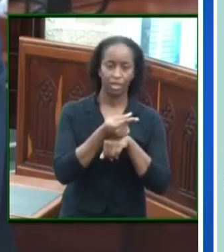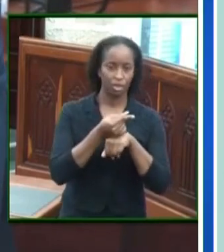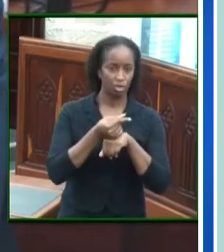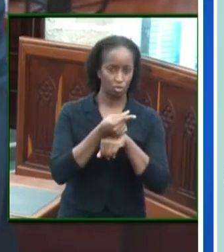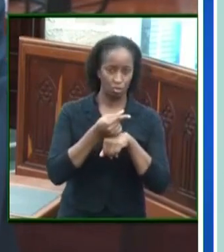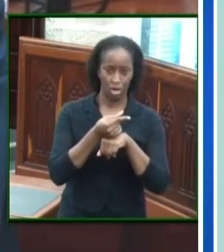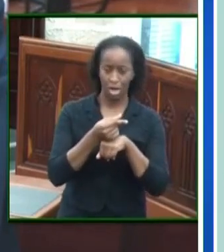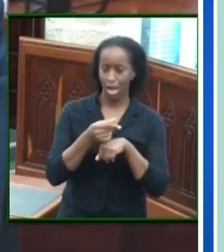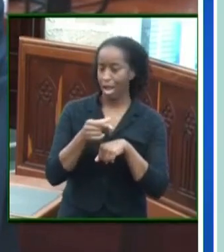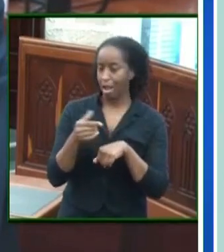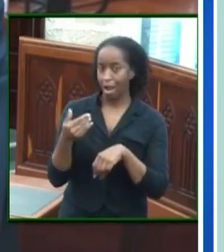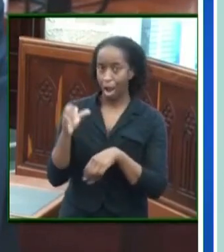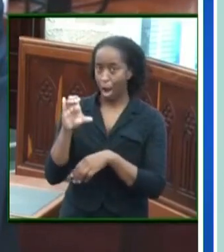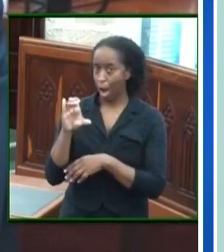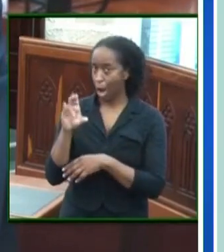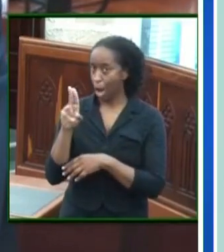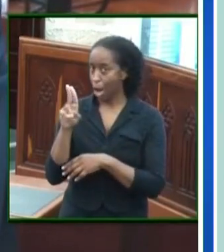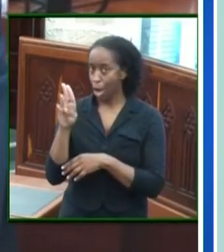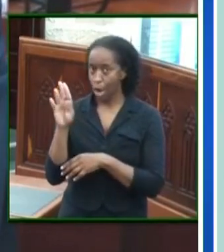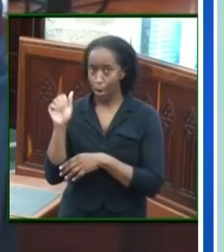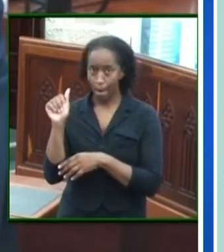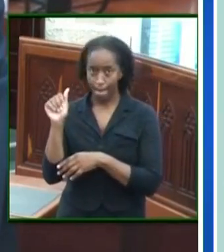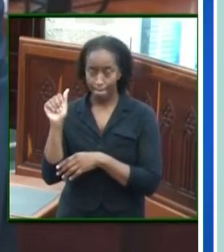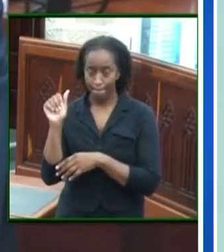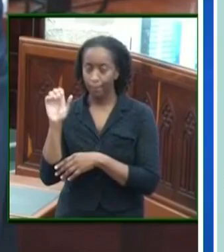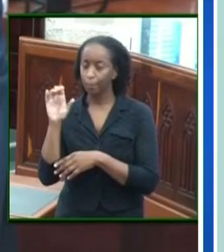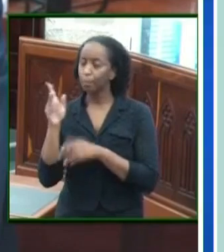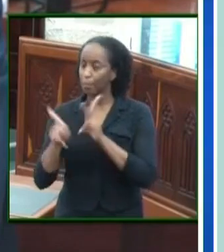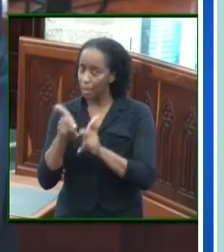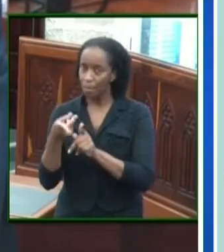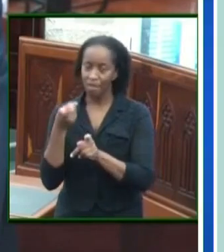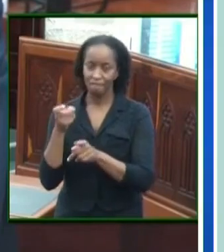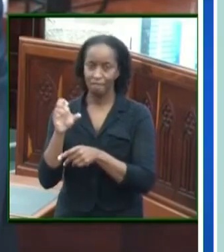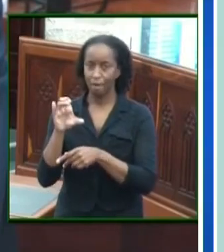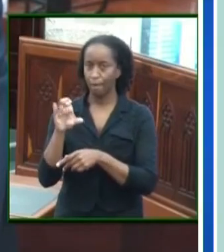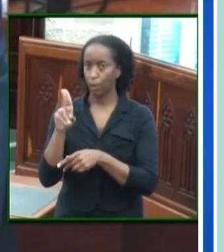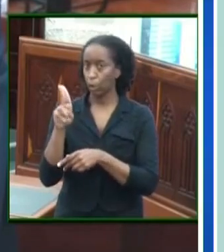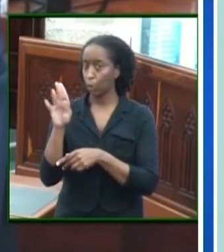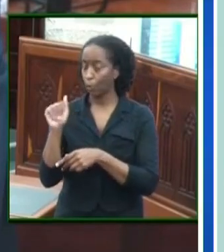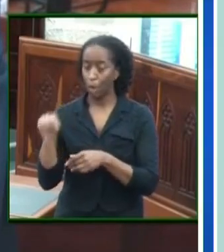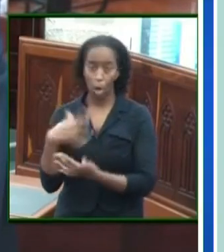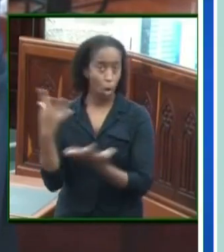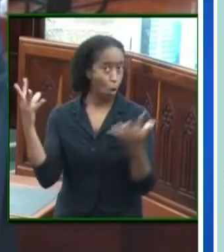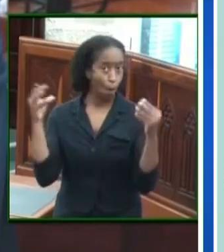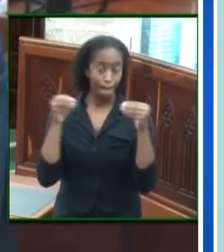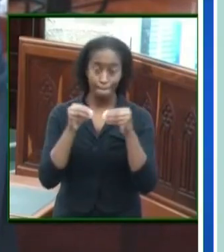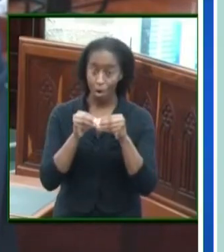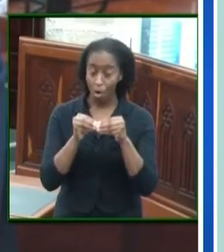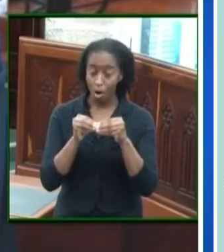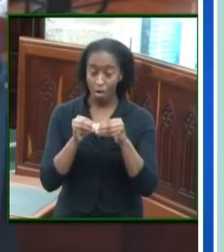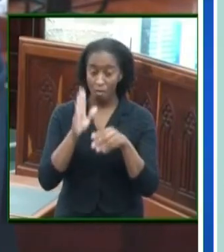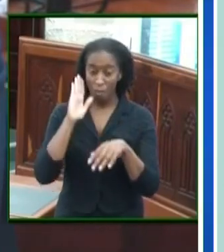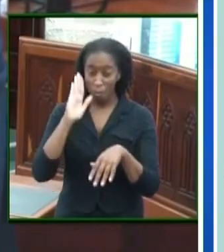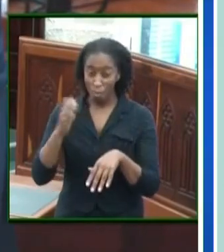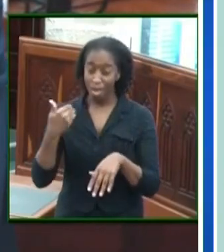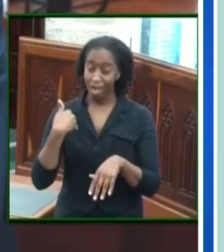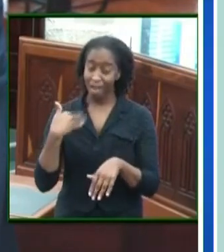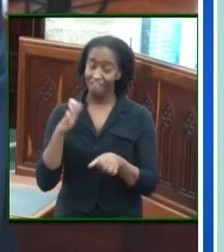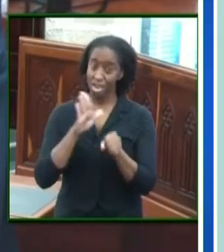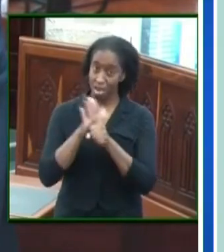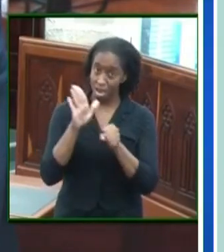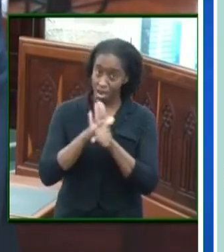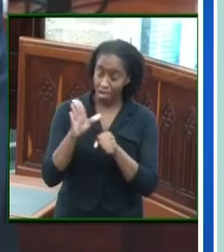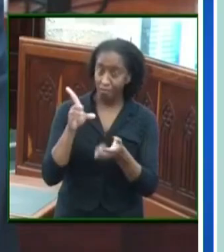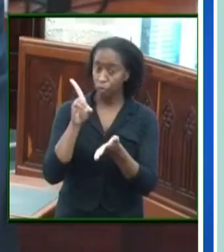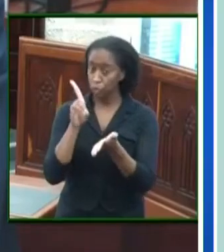one anesthesiologist in the country and one cardiac surgeon. So they obviously